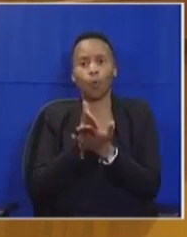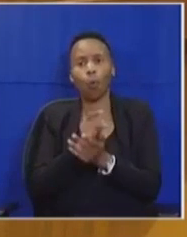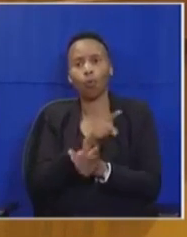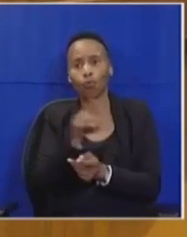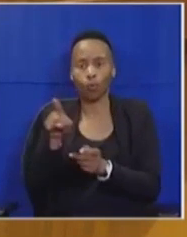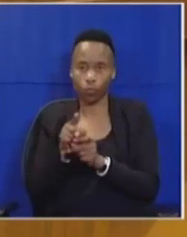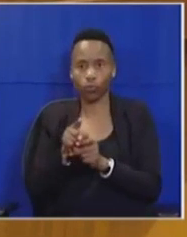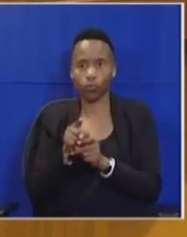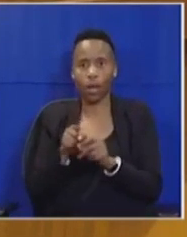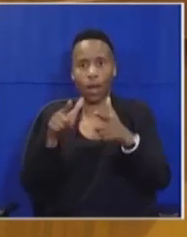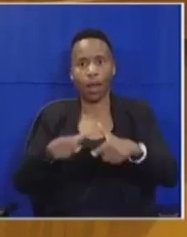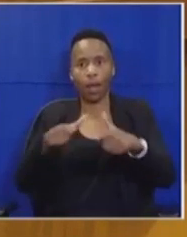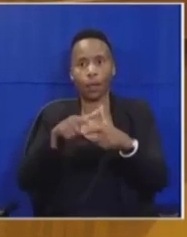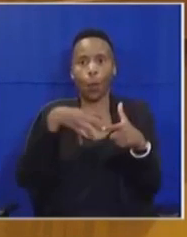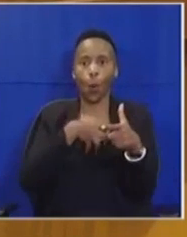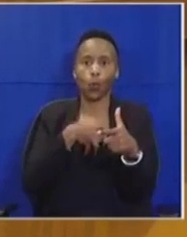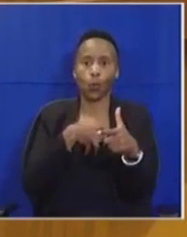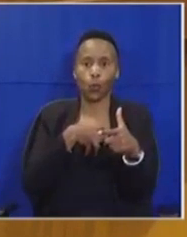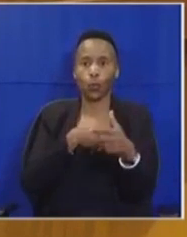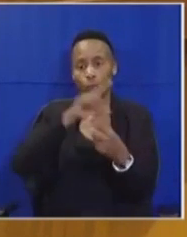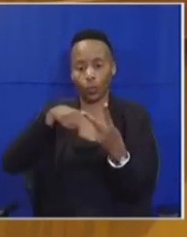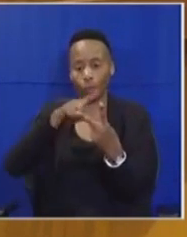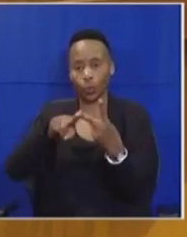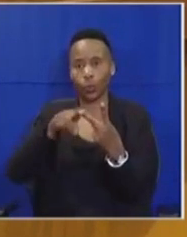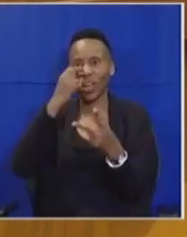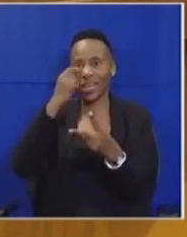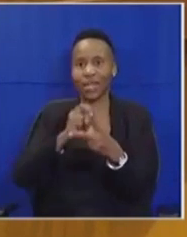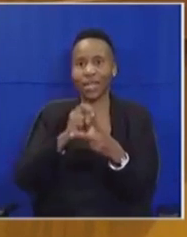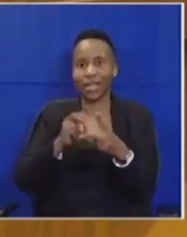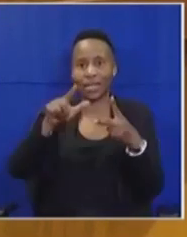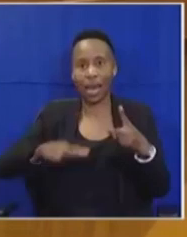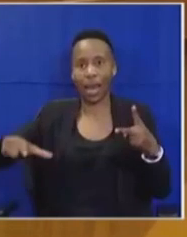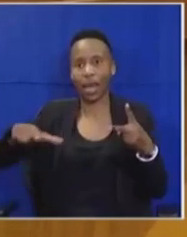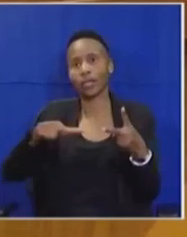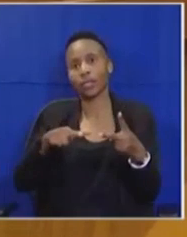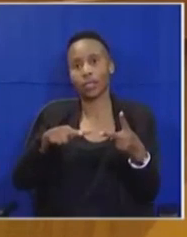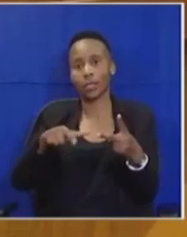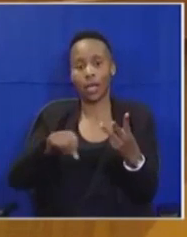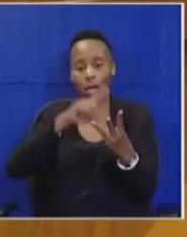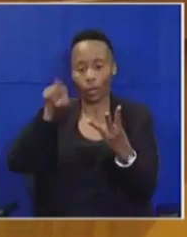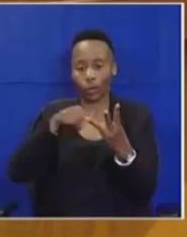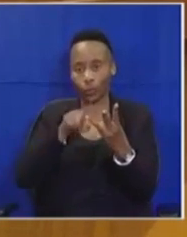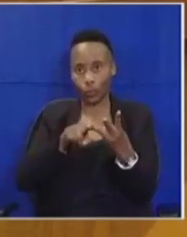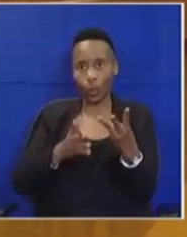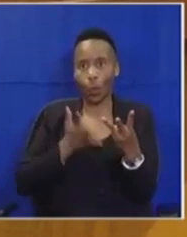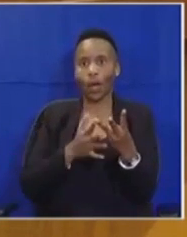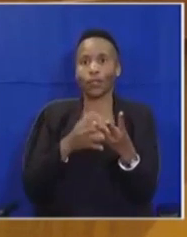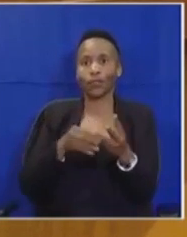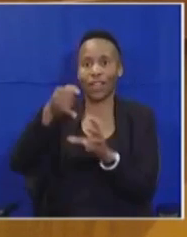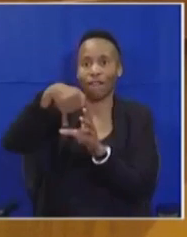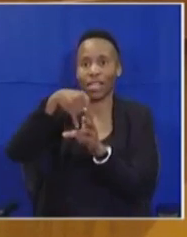to those who need land, and to those who are considering investing in our